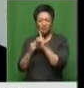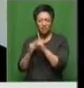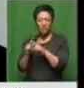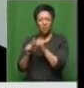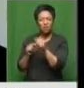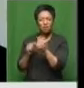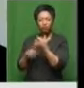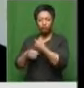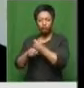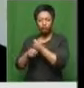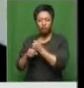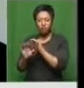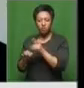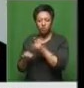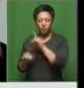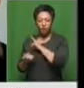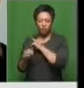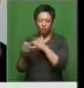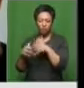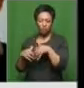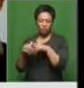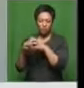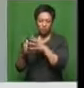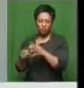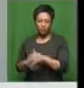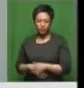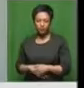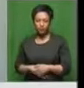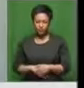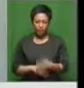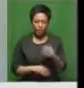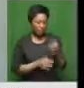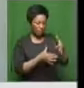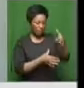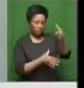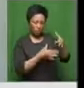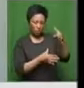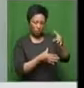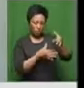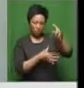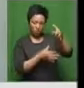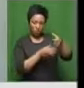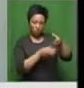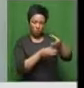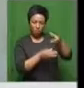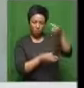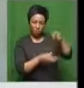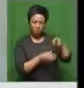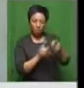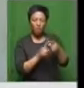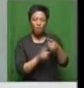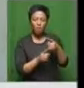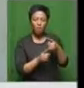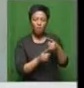on creating them. Certainly. So I've got one of the bottles here with me. This is made entirely from